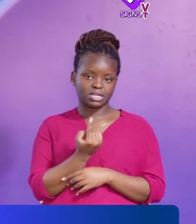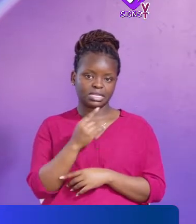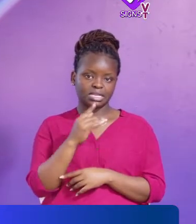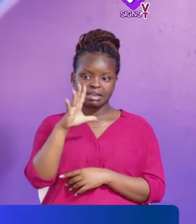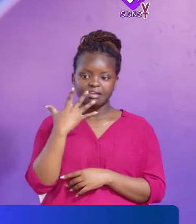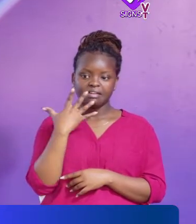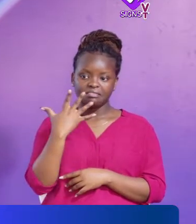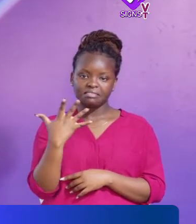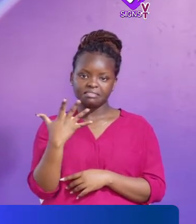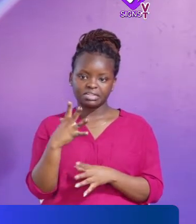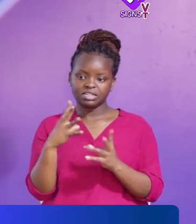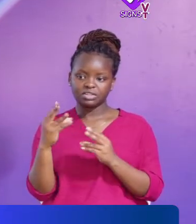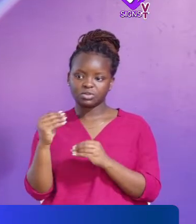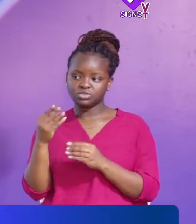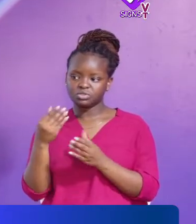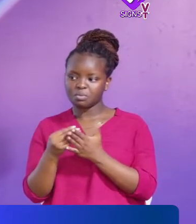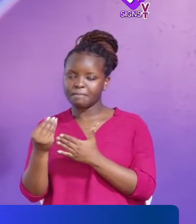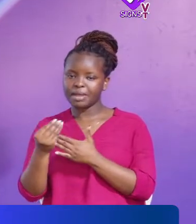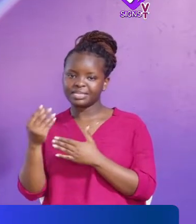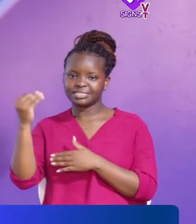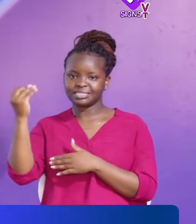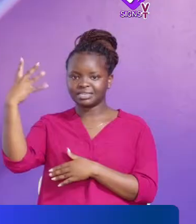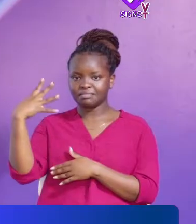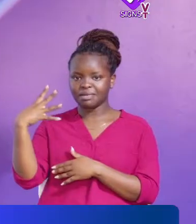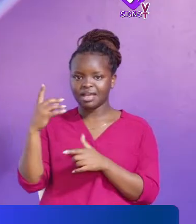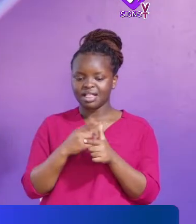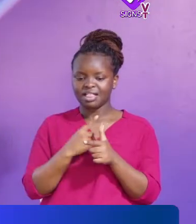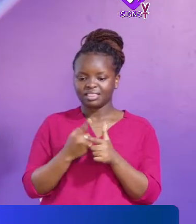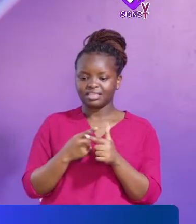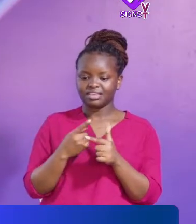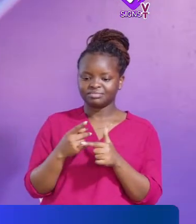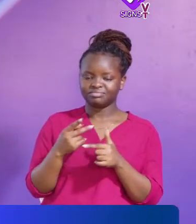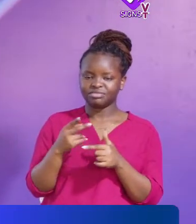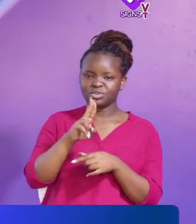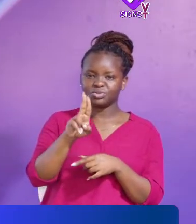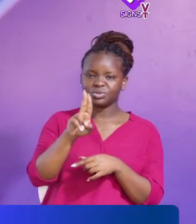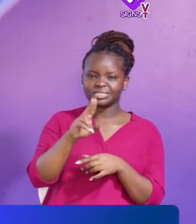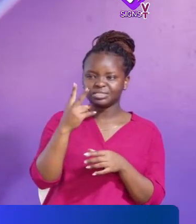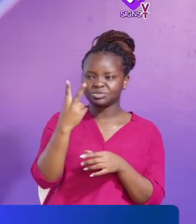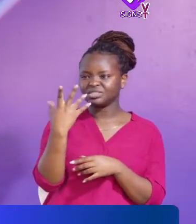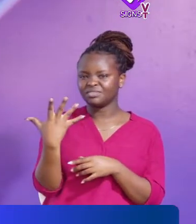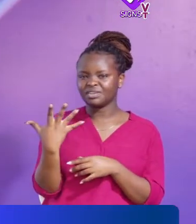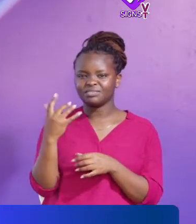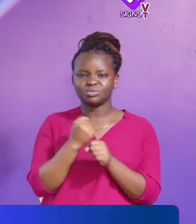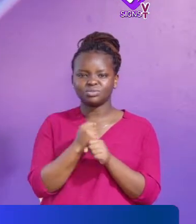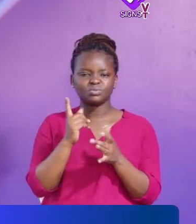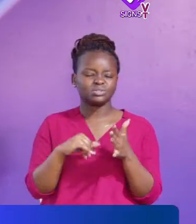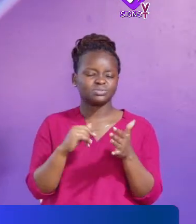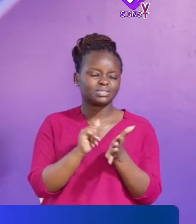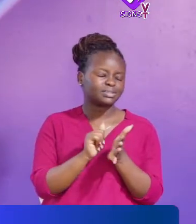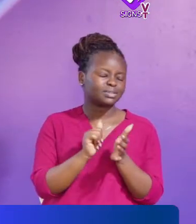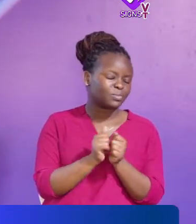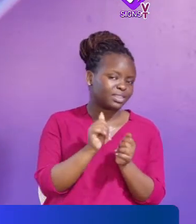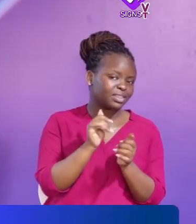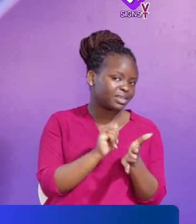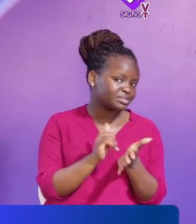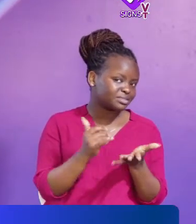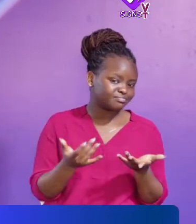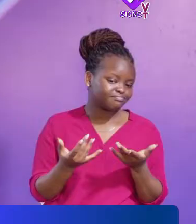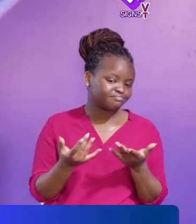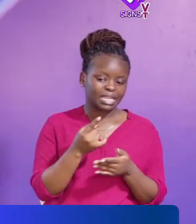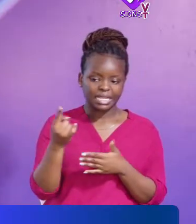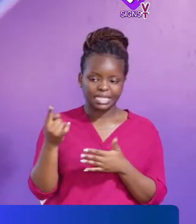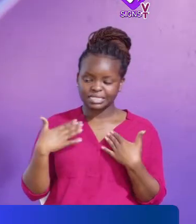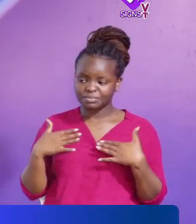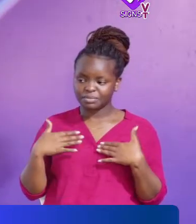500 shillings have gone to buy units. Then the units are around 25. What are you doing with that? So Alan, these people have rigged this